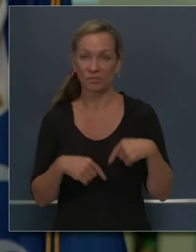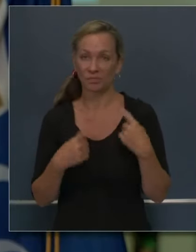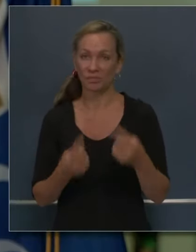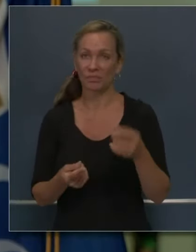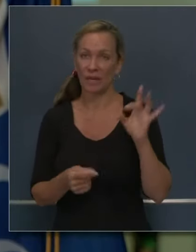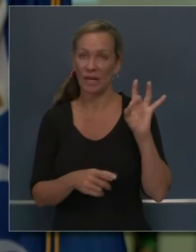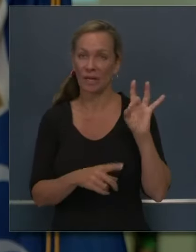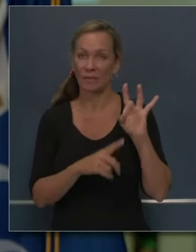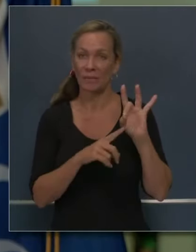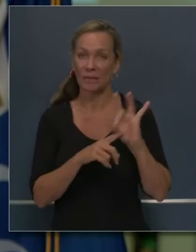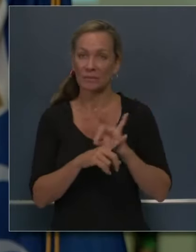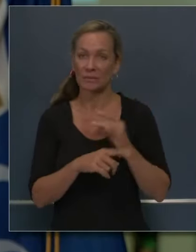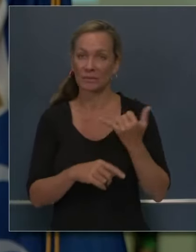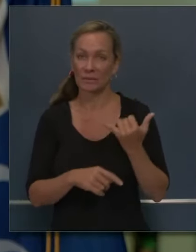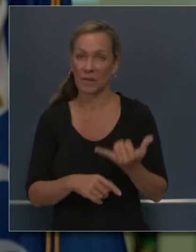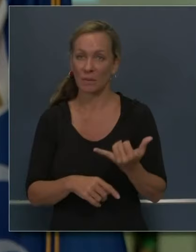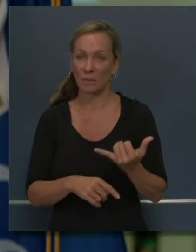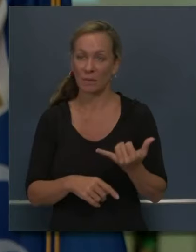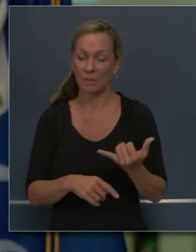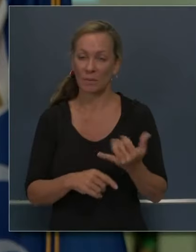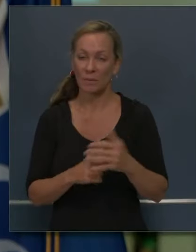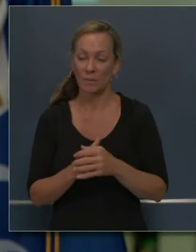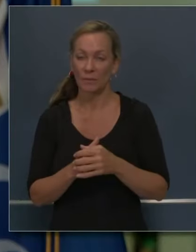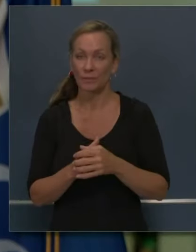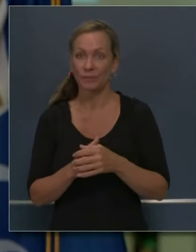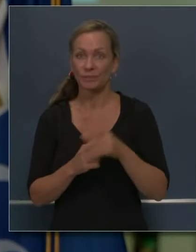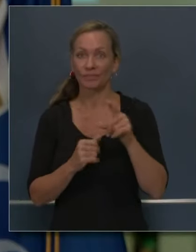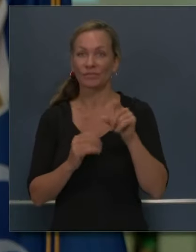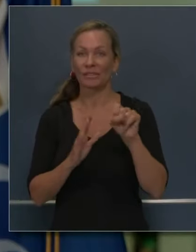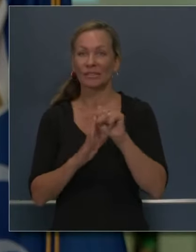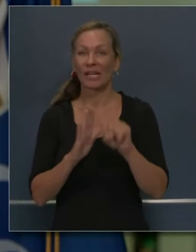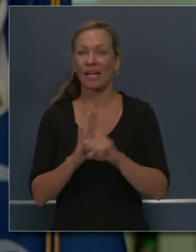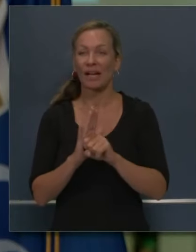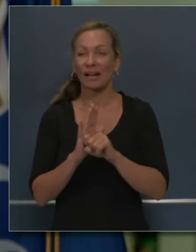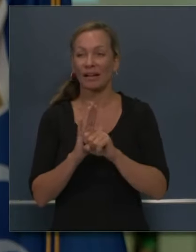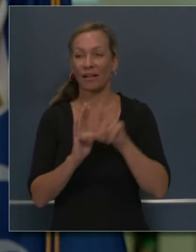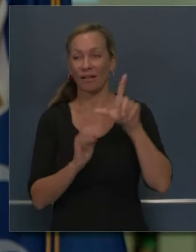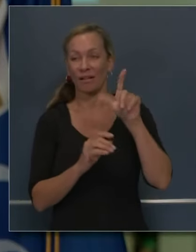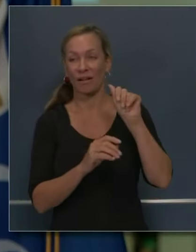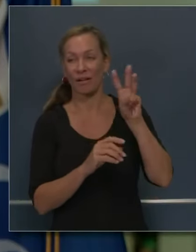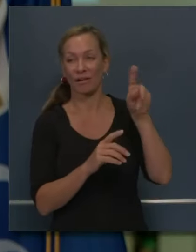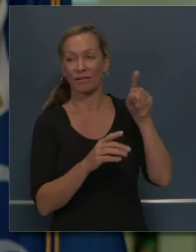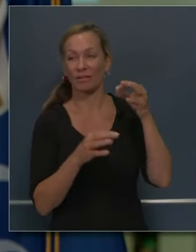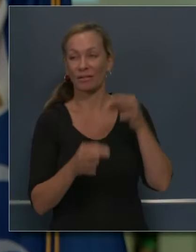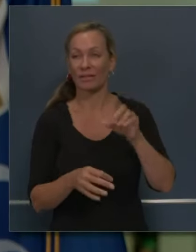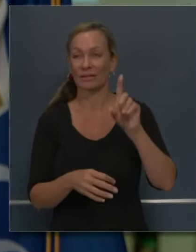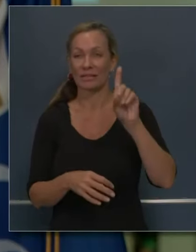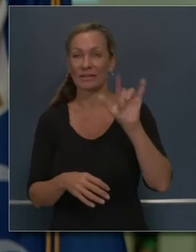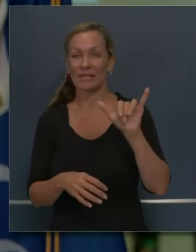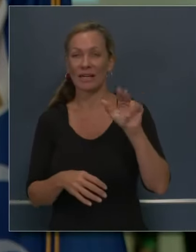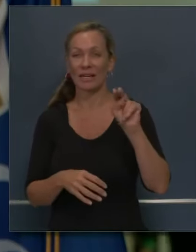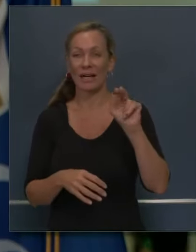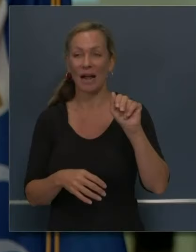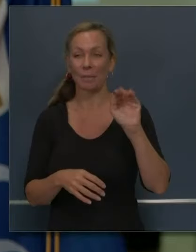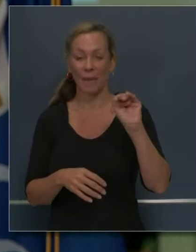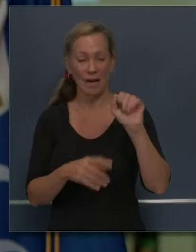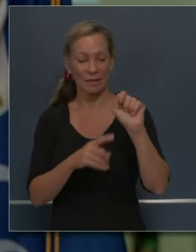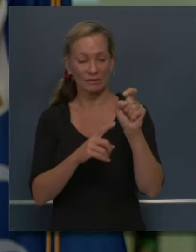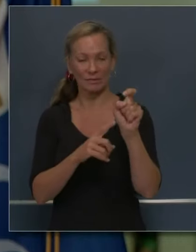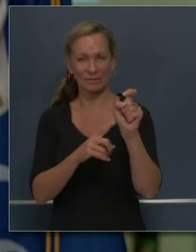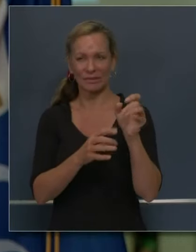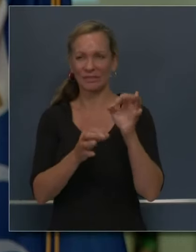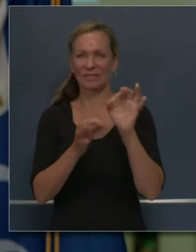AG and pursuant to the courts, the Dynamax decision, 2 years old, we're in a position one needs to enforce it. But